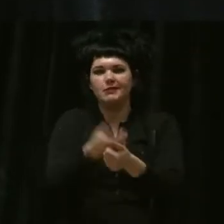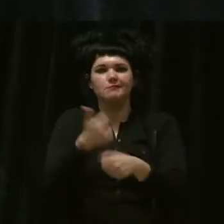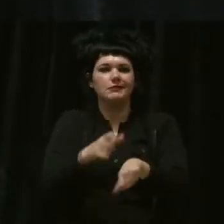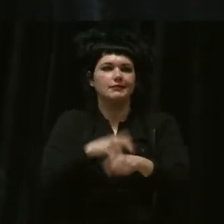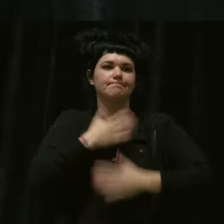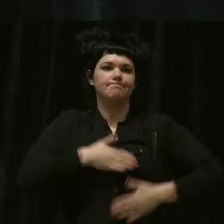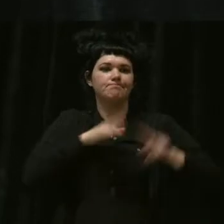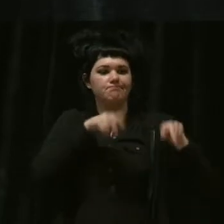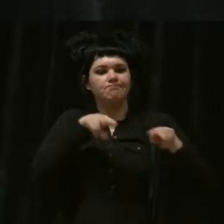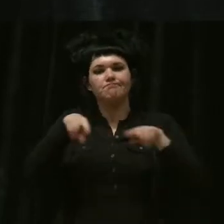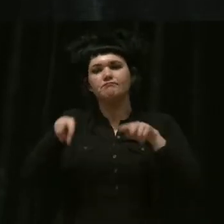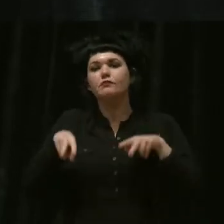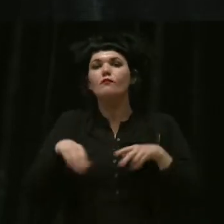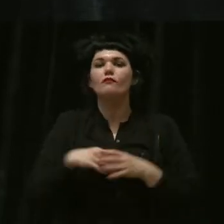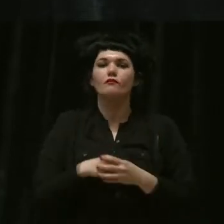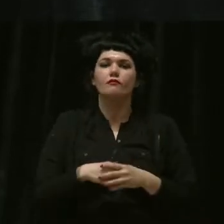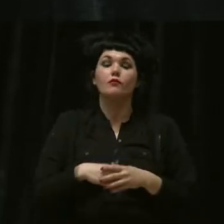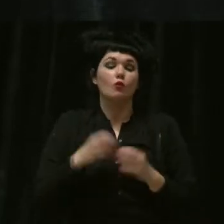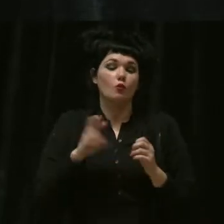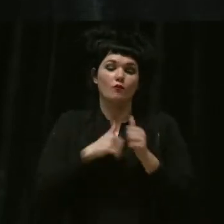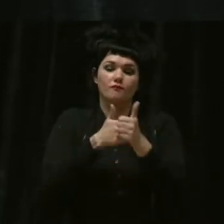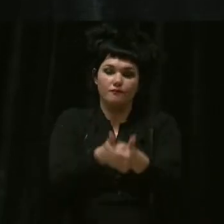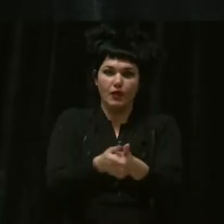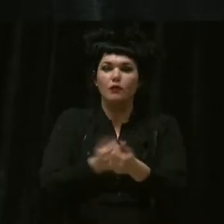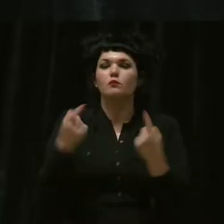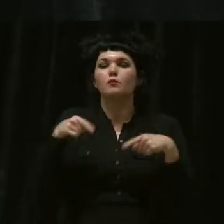as well as I go through them.